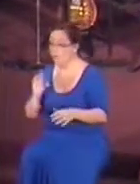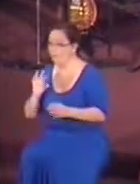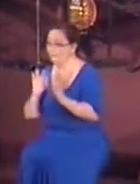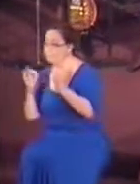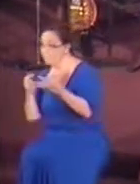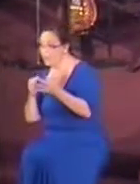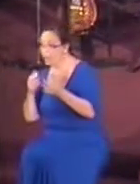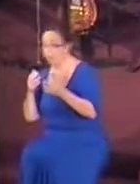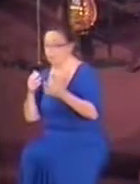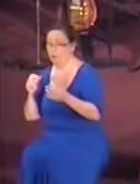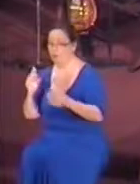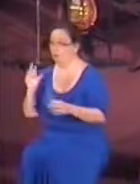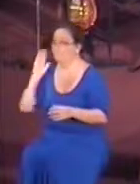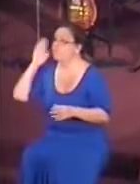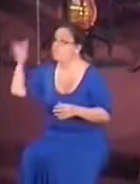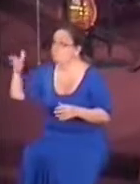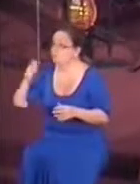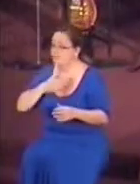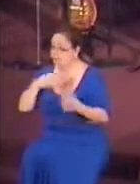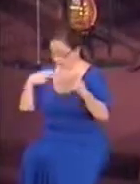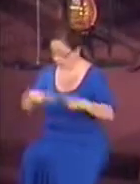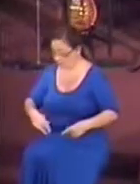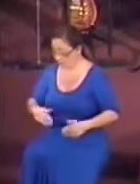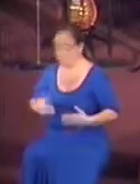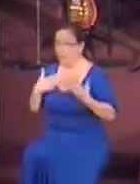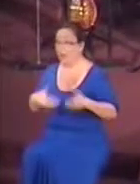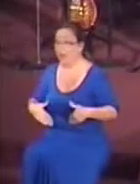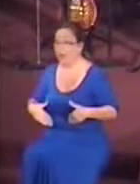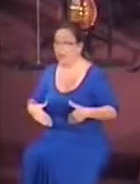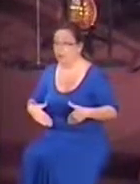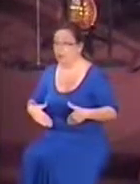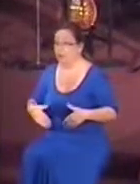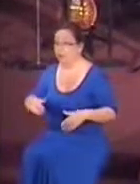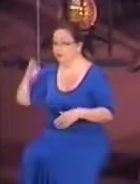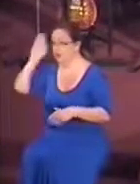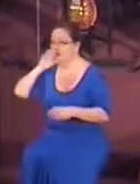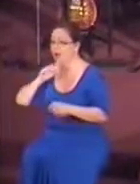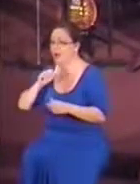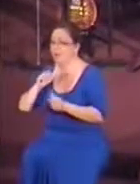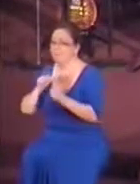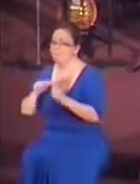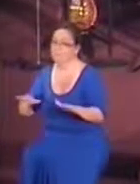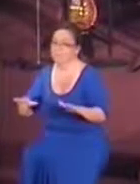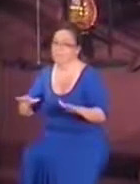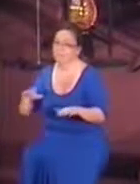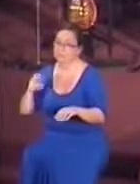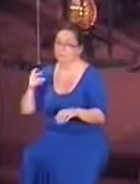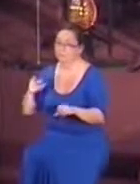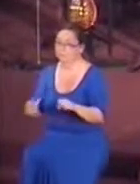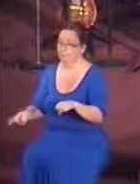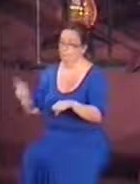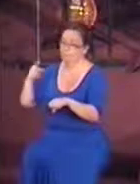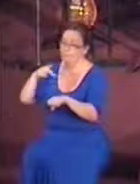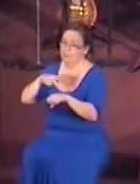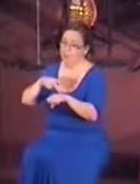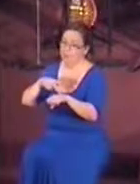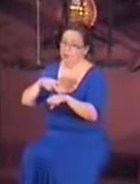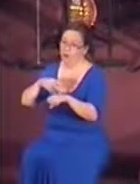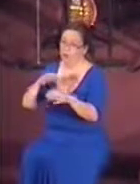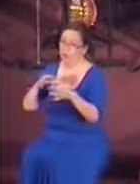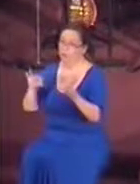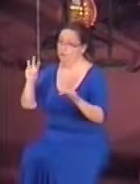if it's worth my future, my physical body. And then God bless Simon Peter. In